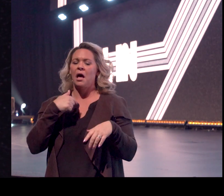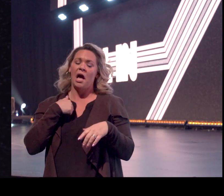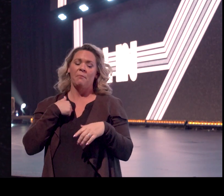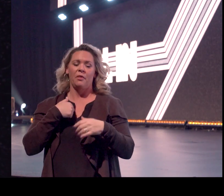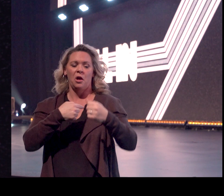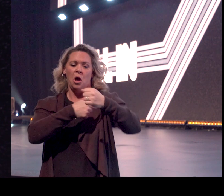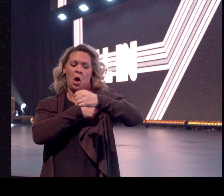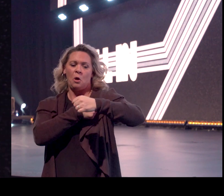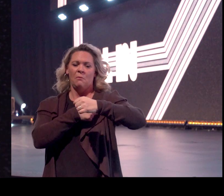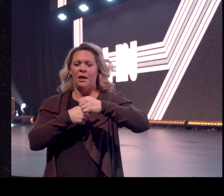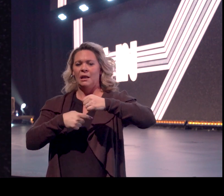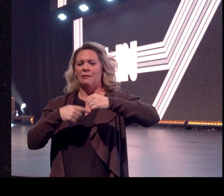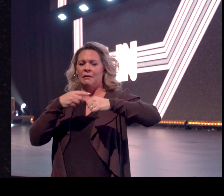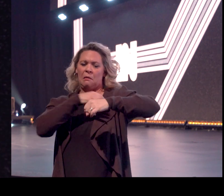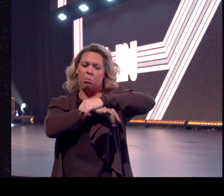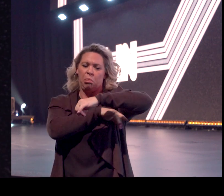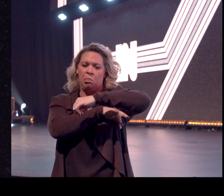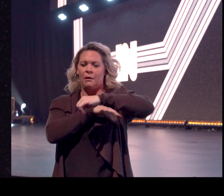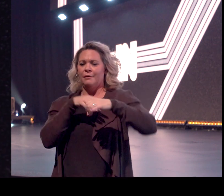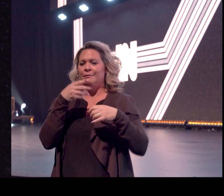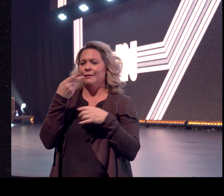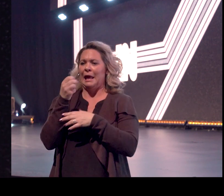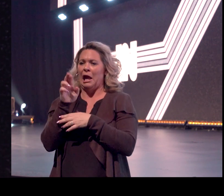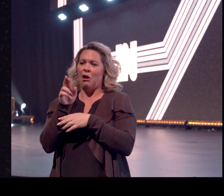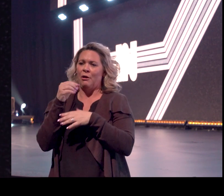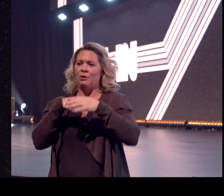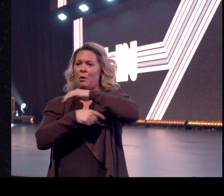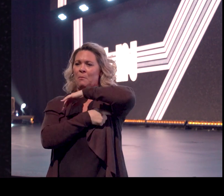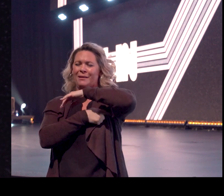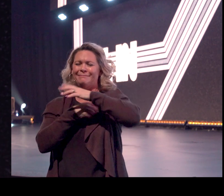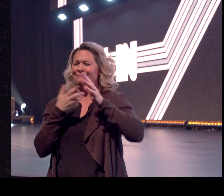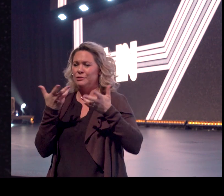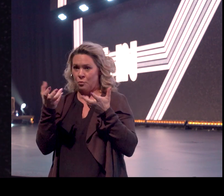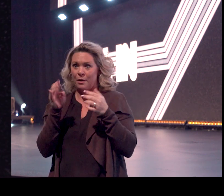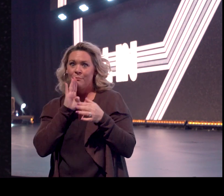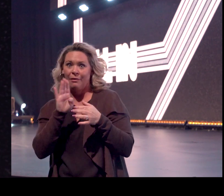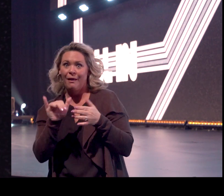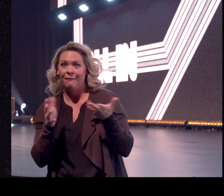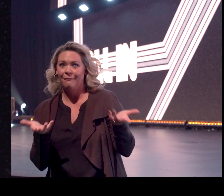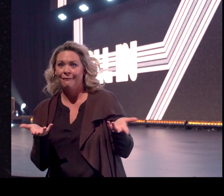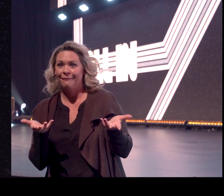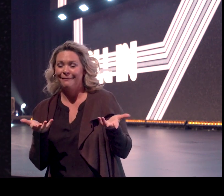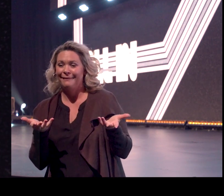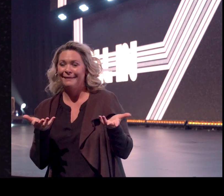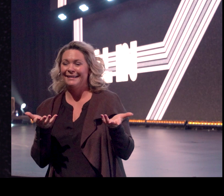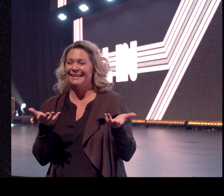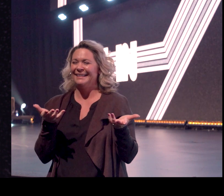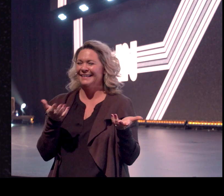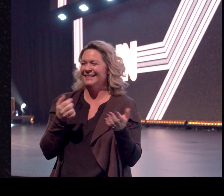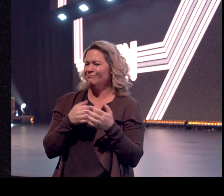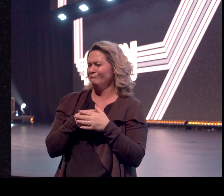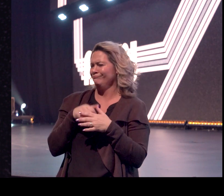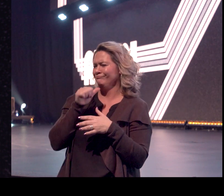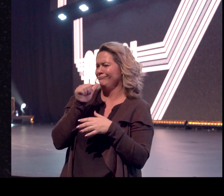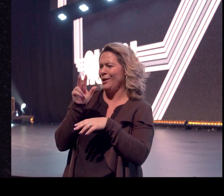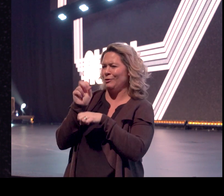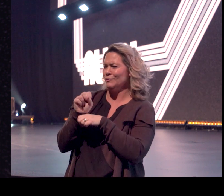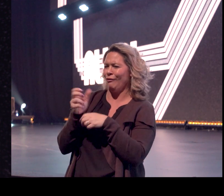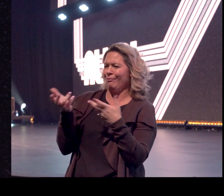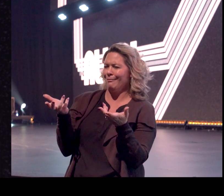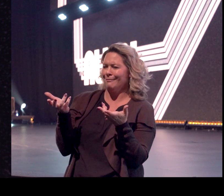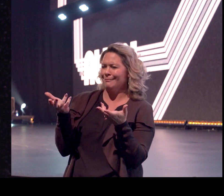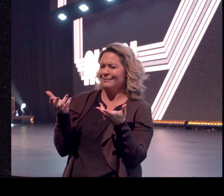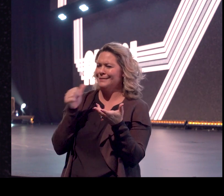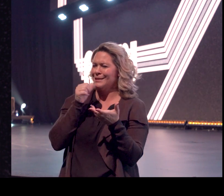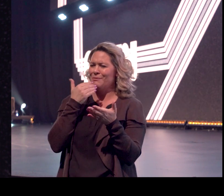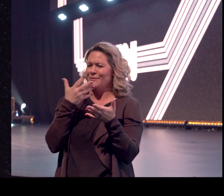around here going like, well, I'm the armpit hair. I want to be the armpit hair. Anybody want to be the armpit hair? I mean, what use does armpit hair